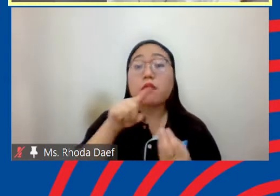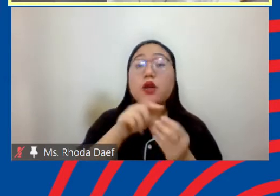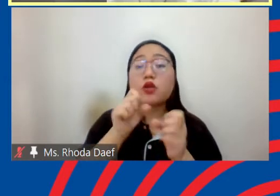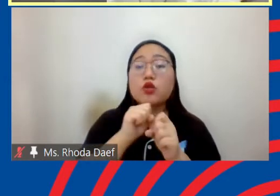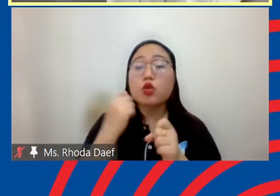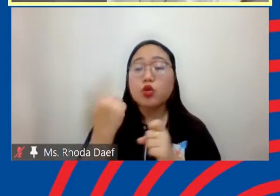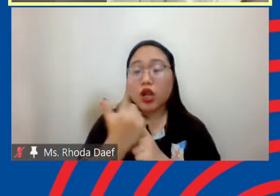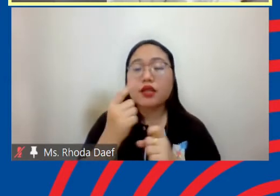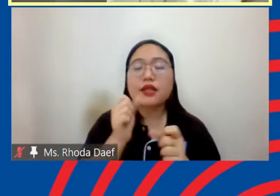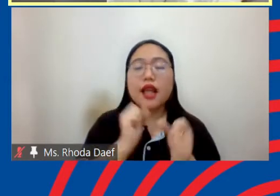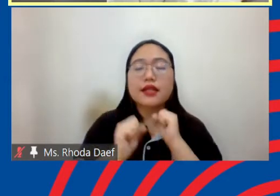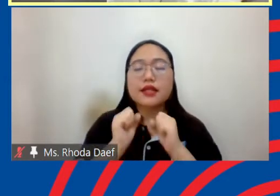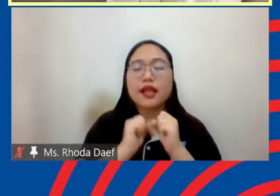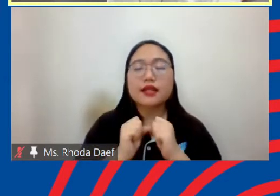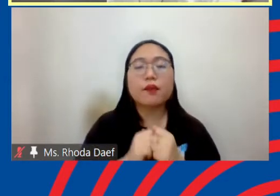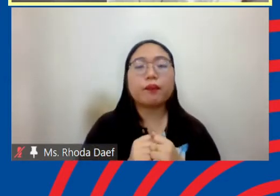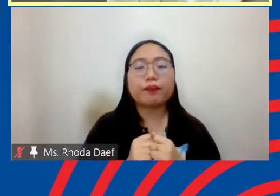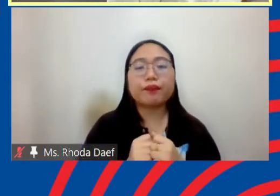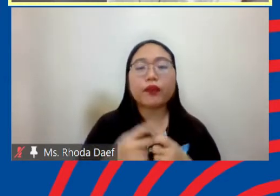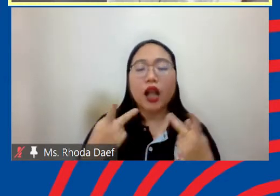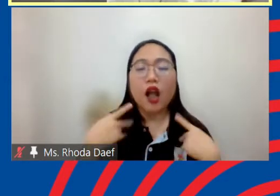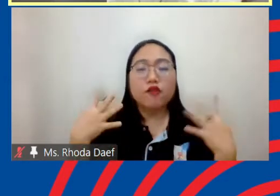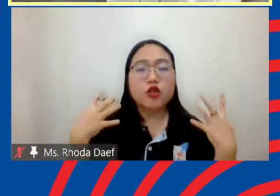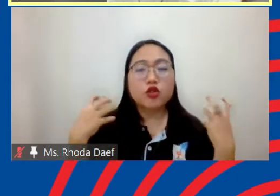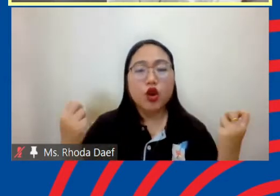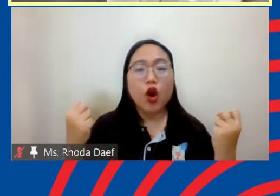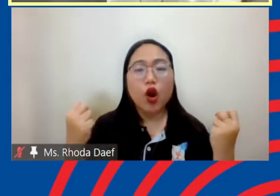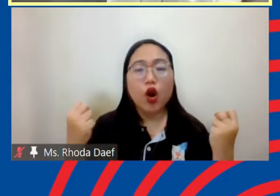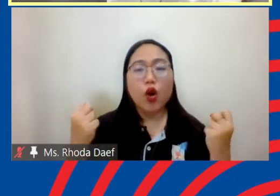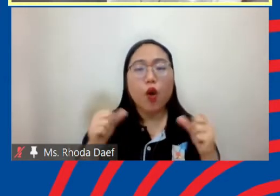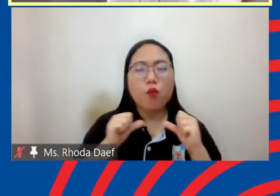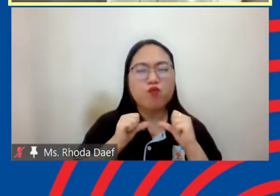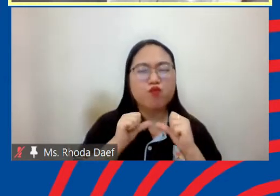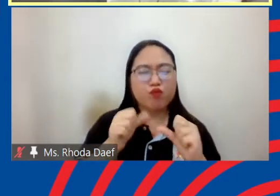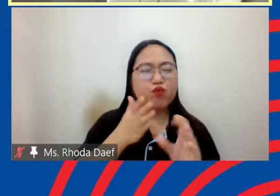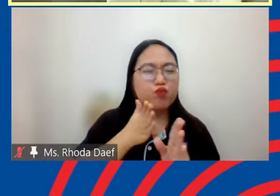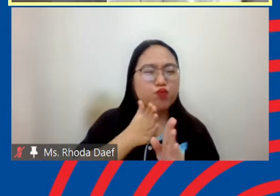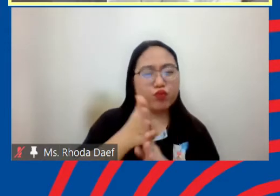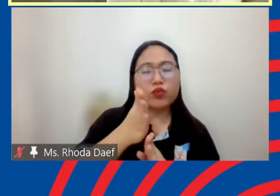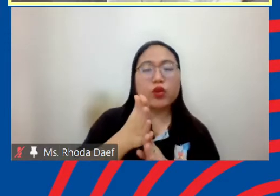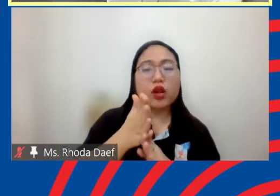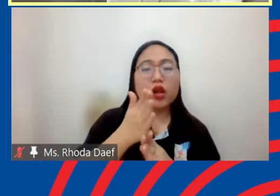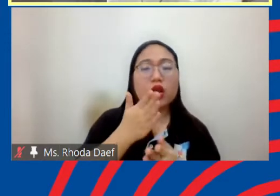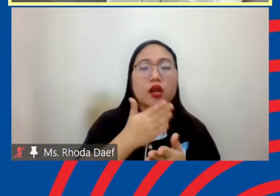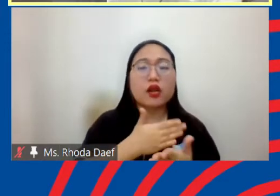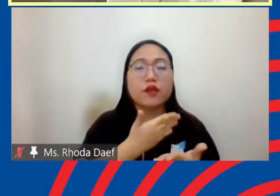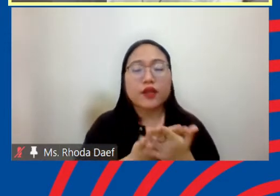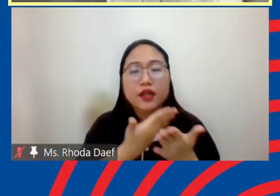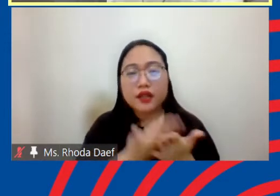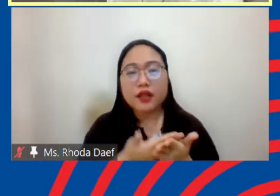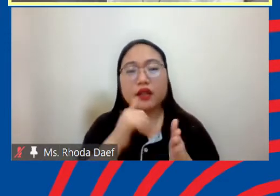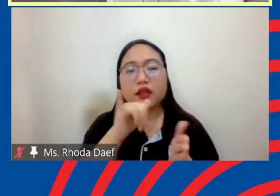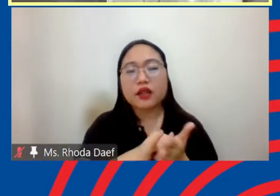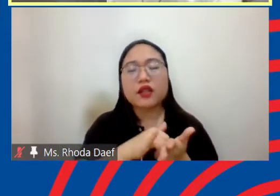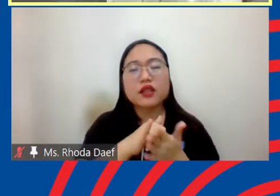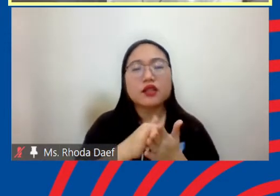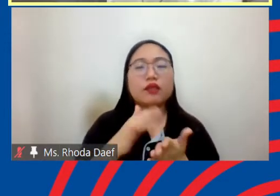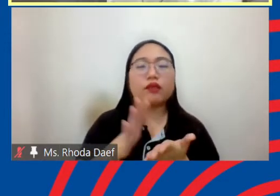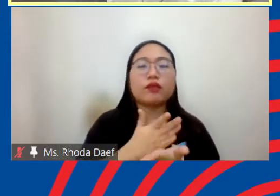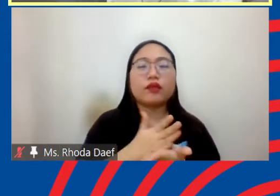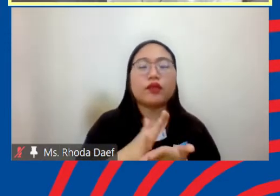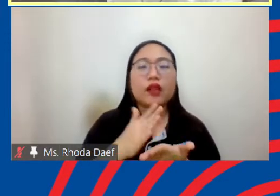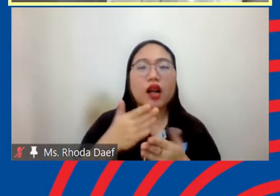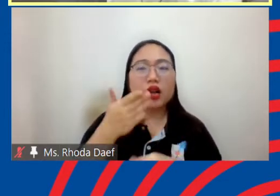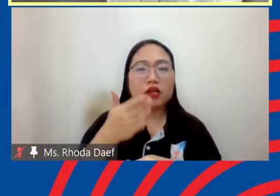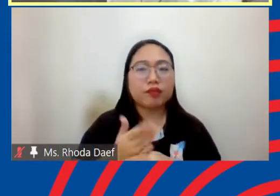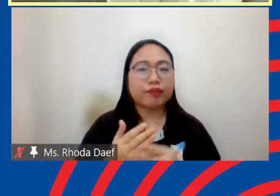sciences that there is a strong, consistent evidence that data sharing increases research productivity across